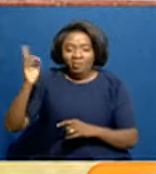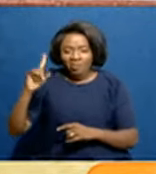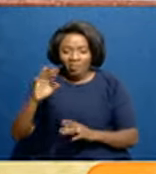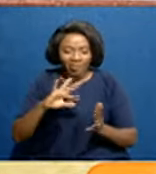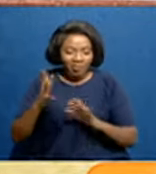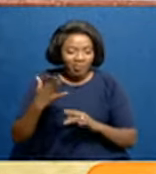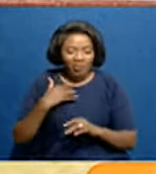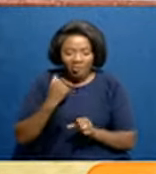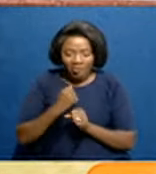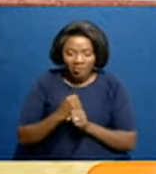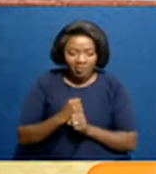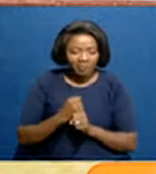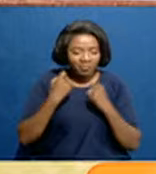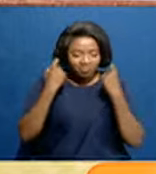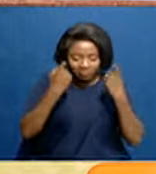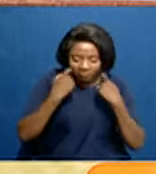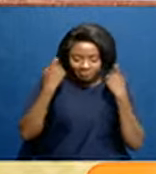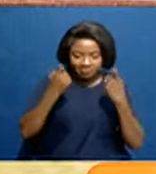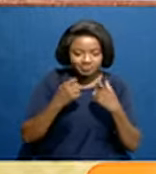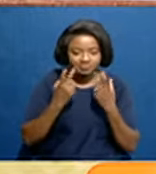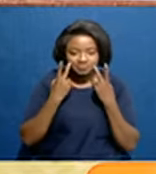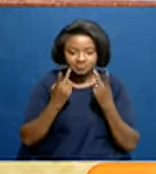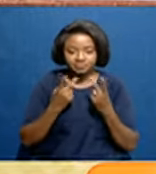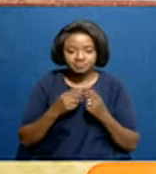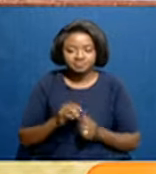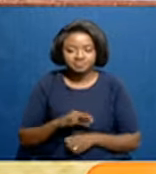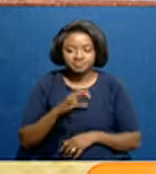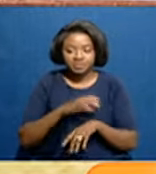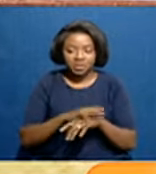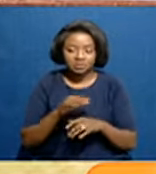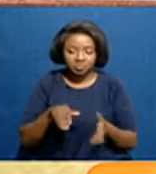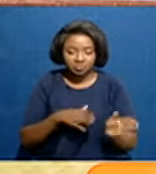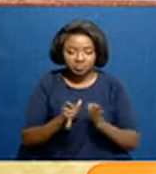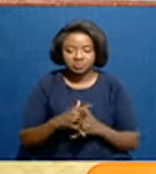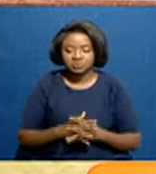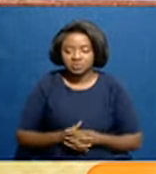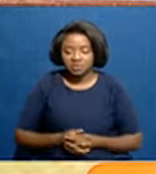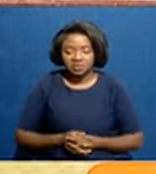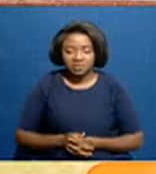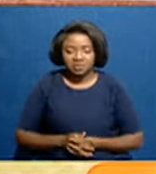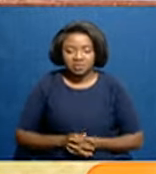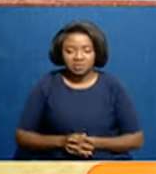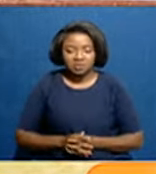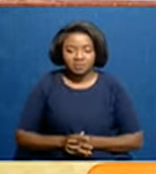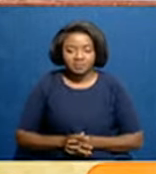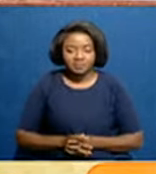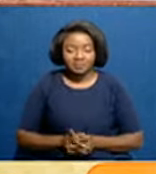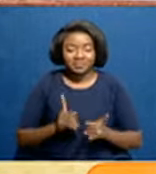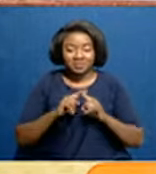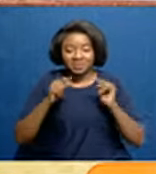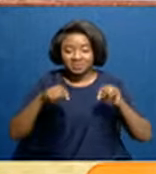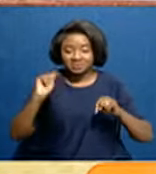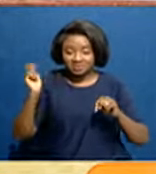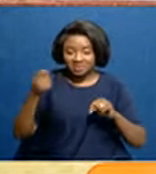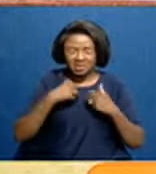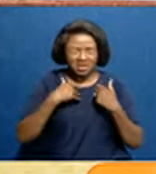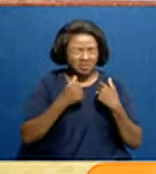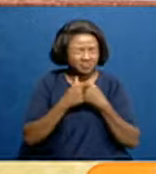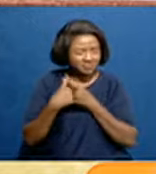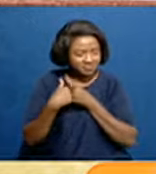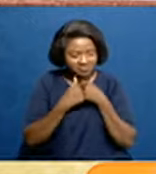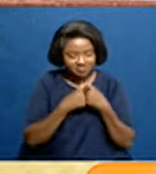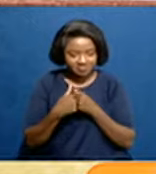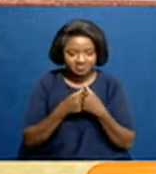came to look for an opportunity. Now, the challenge that we have in Kenya, and that's why I said, Jeff,